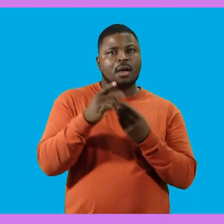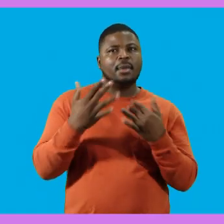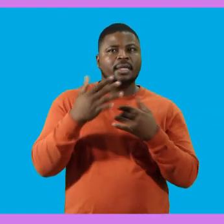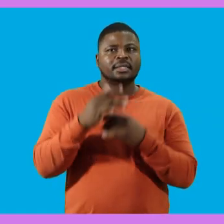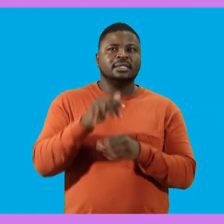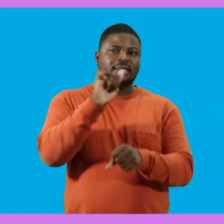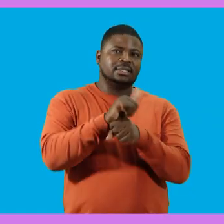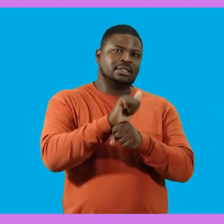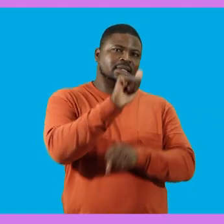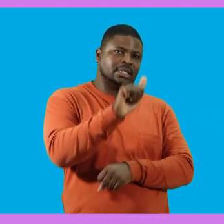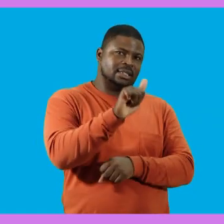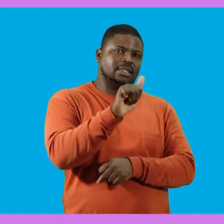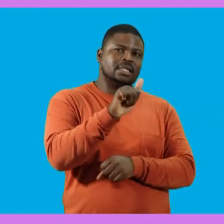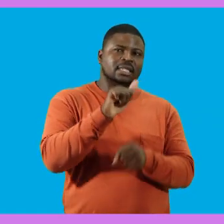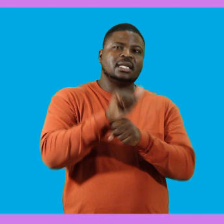width of